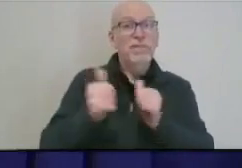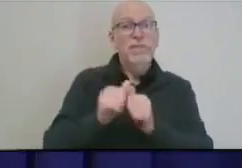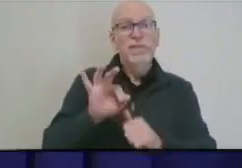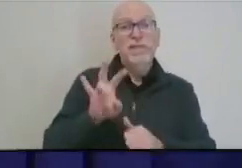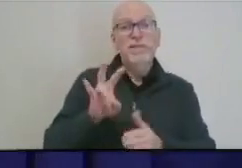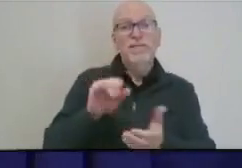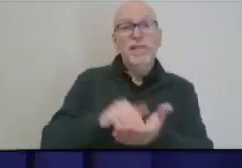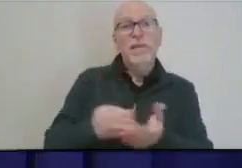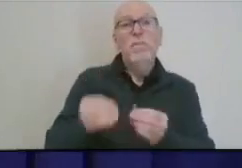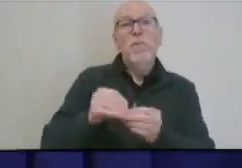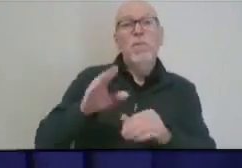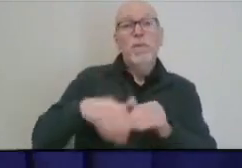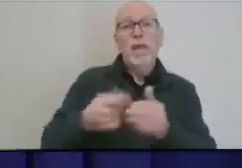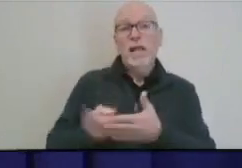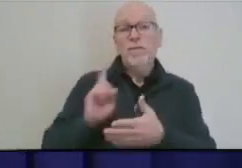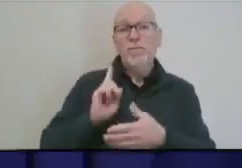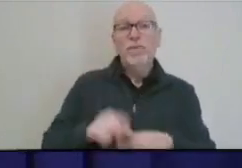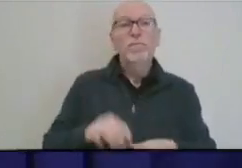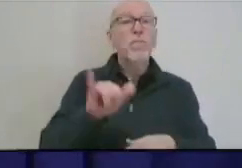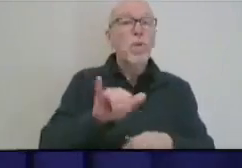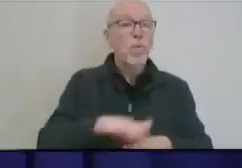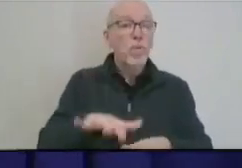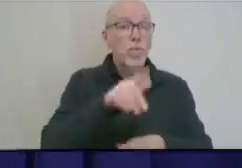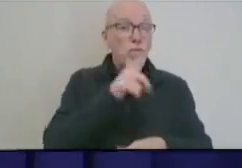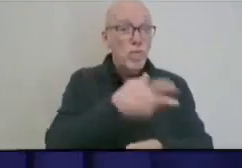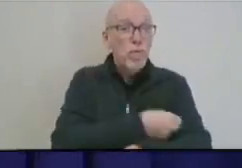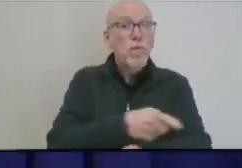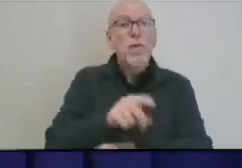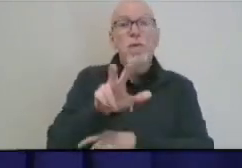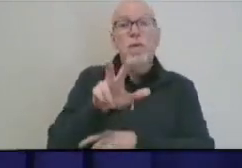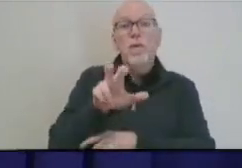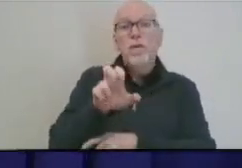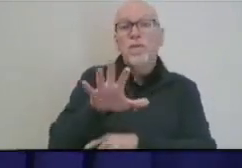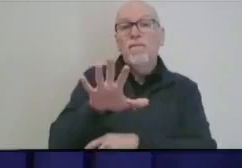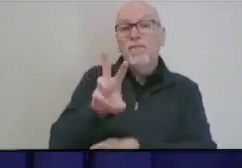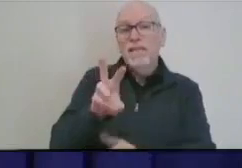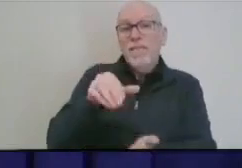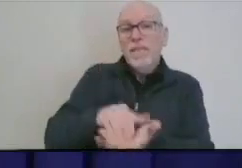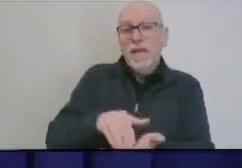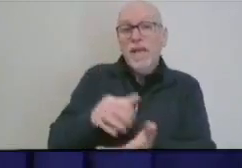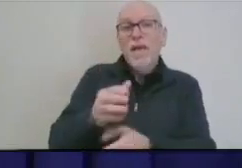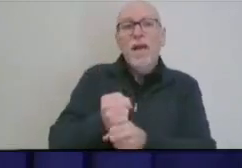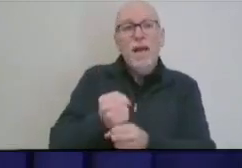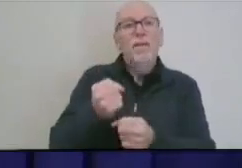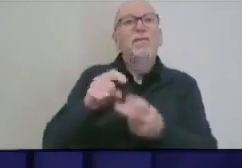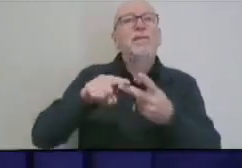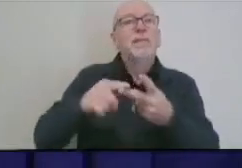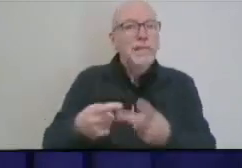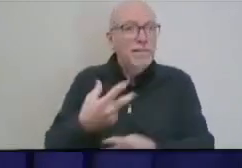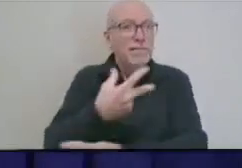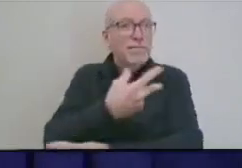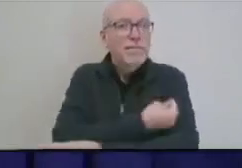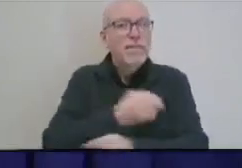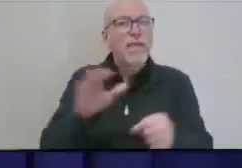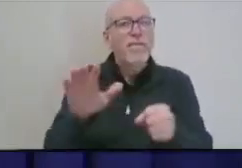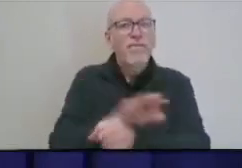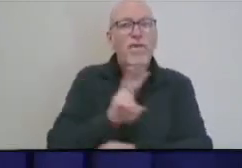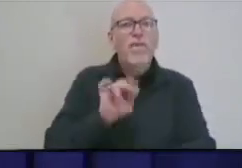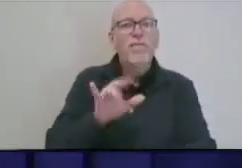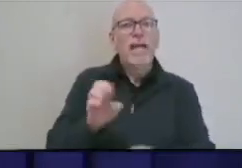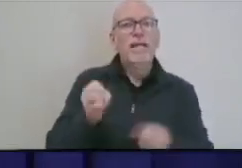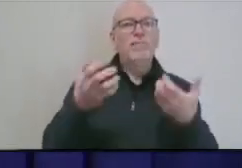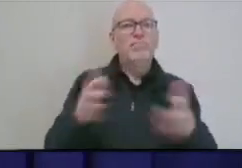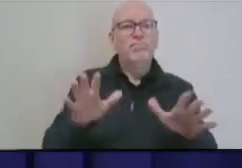from last week. Of those individuals, more than 356,000 have received both doses and are fully vaccinated.